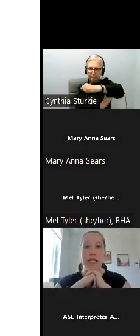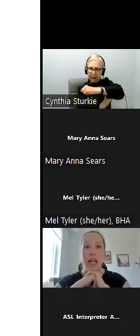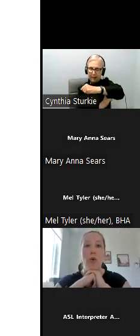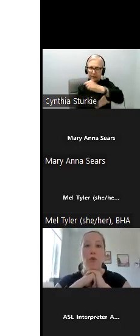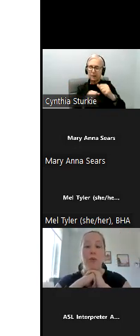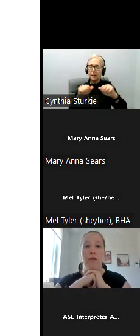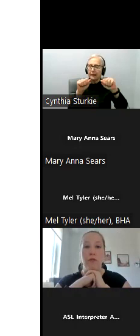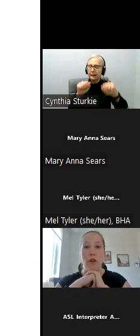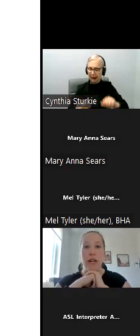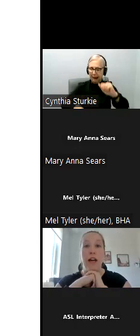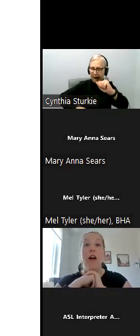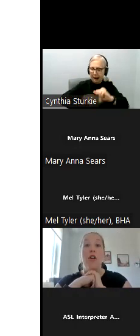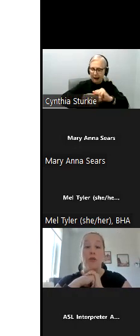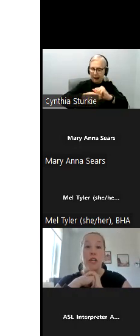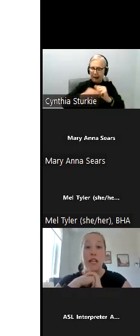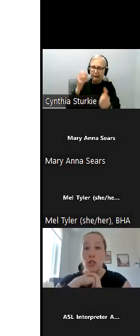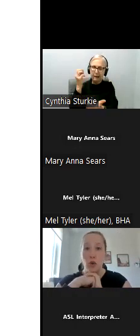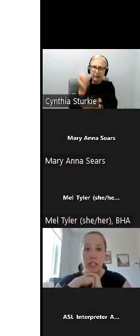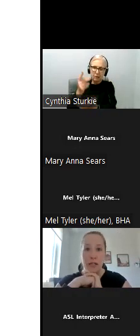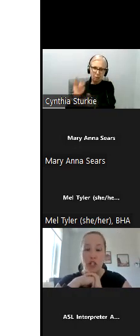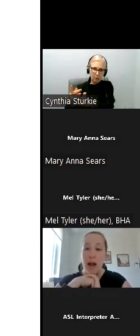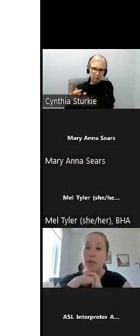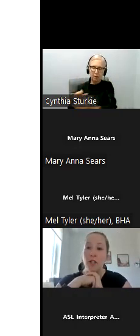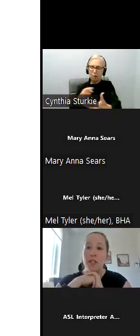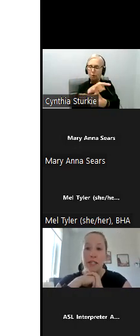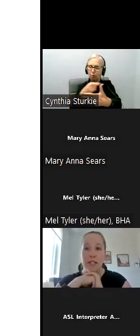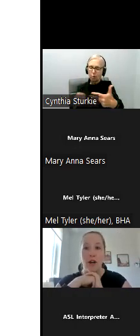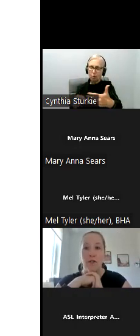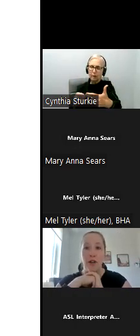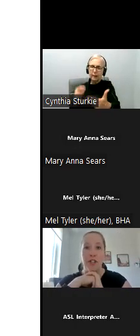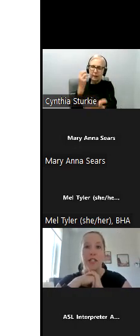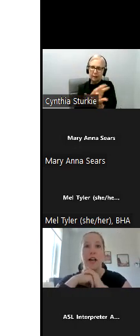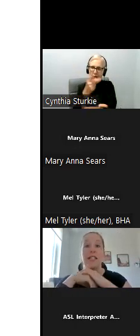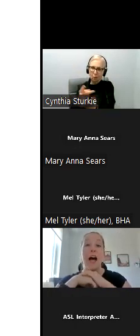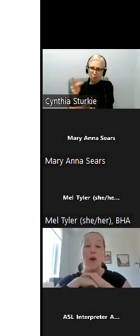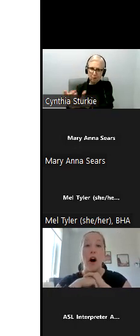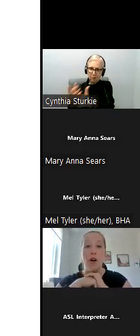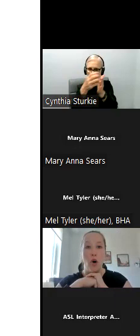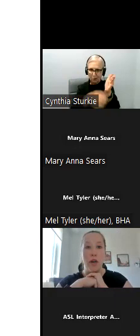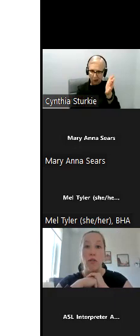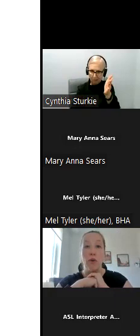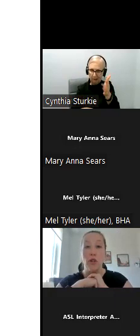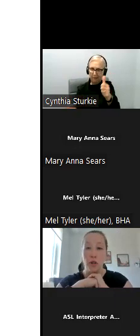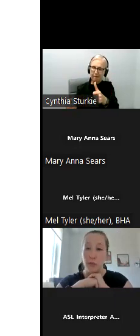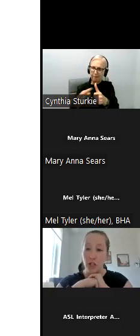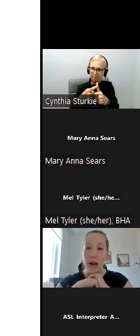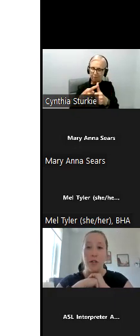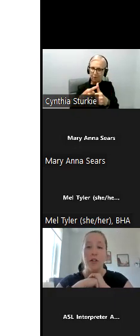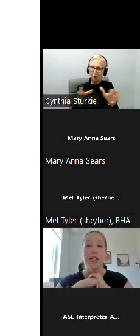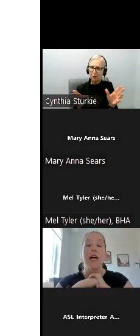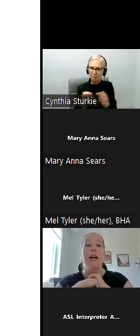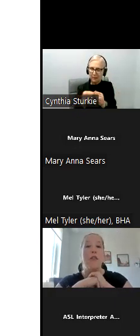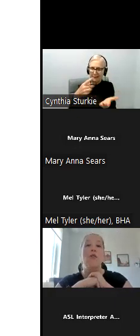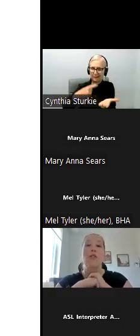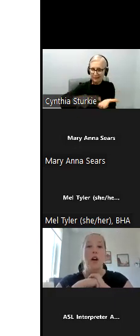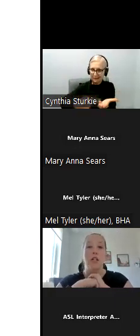So today we will be reviewing 3 endorsement chapters. This is our first town hall going through endorsement